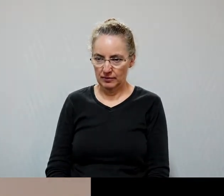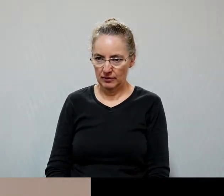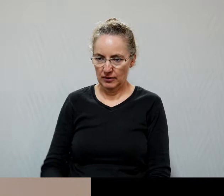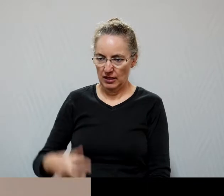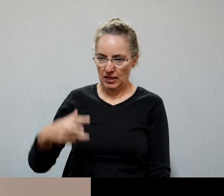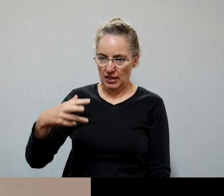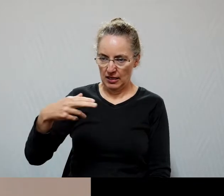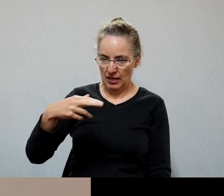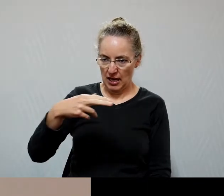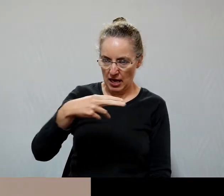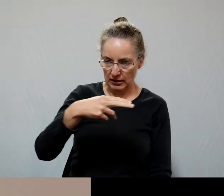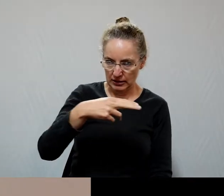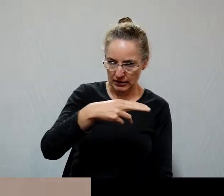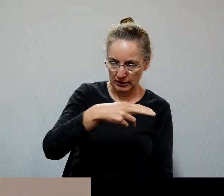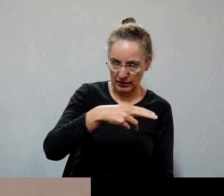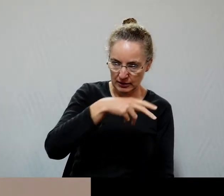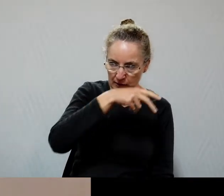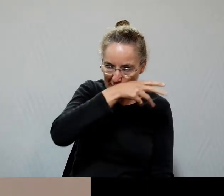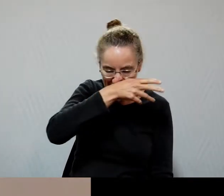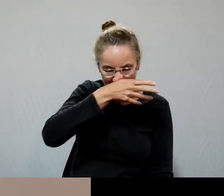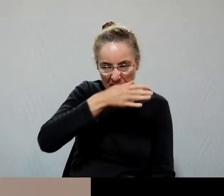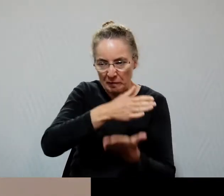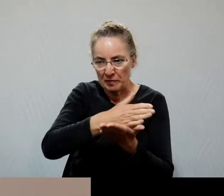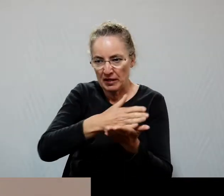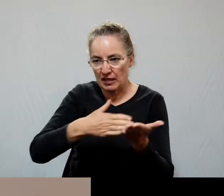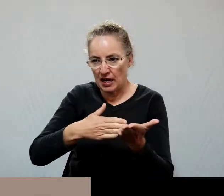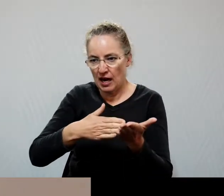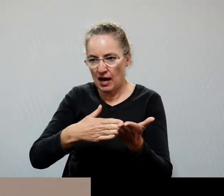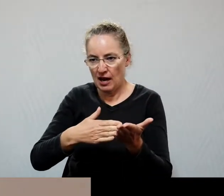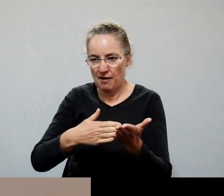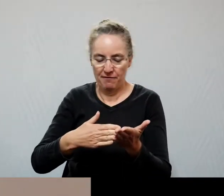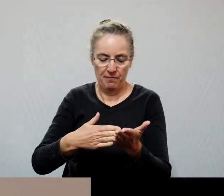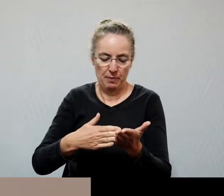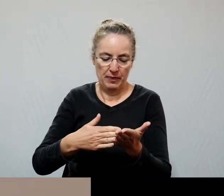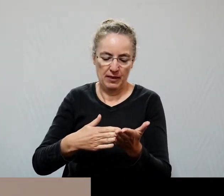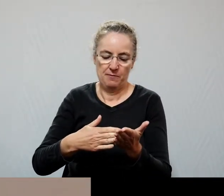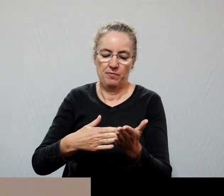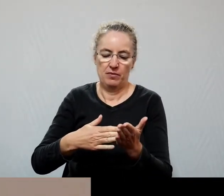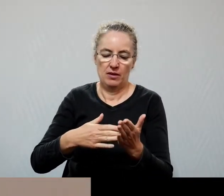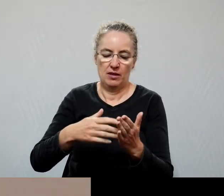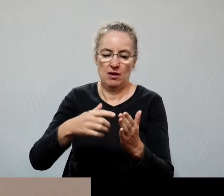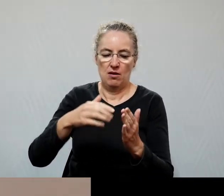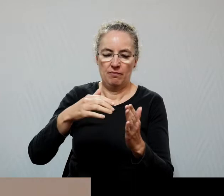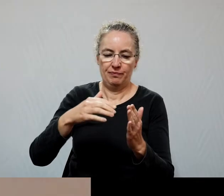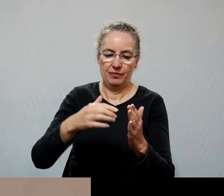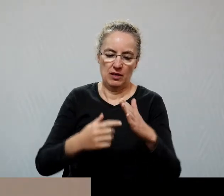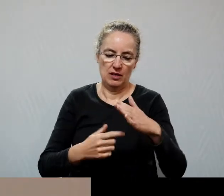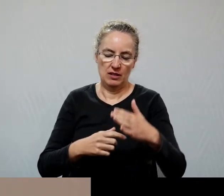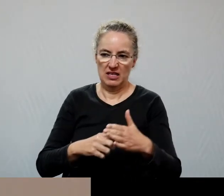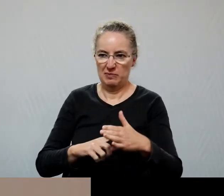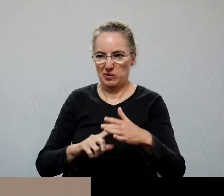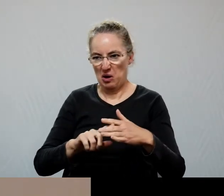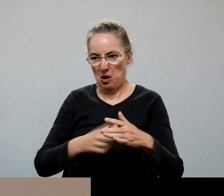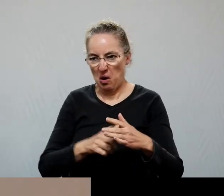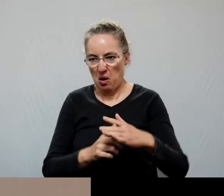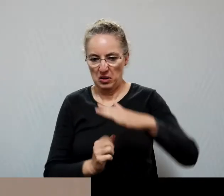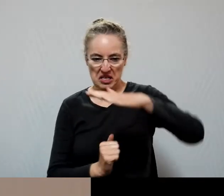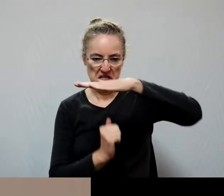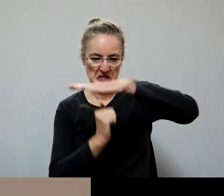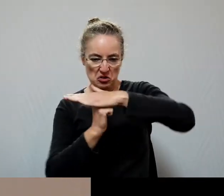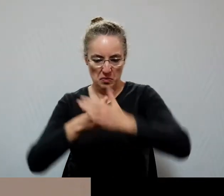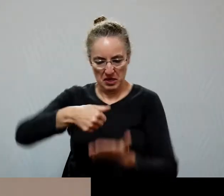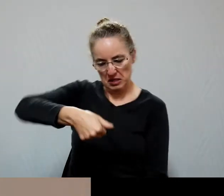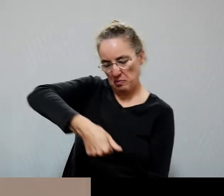roll in half and put a hole at the top and the bottom, just like